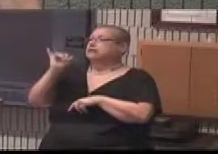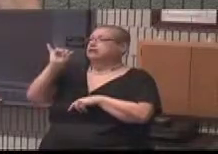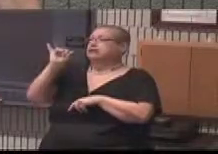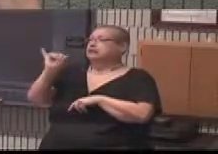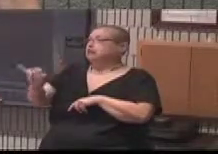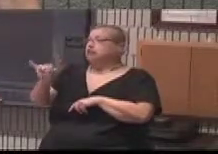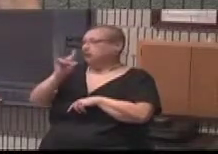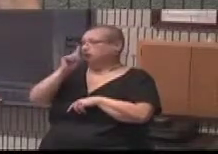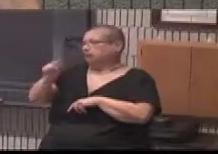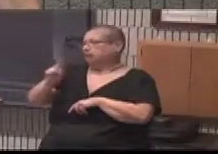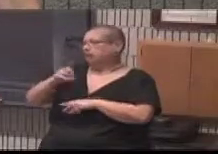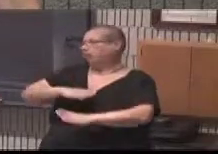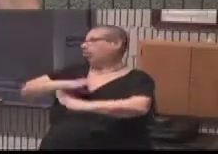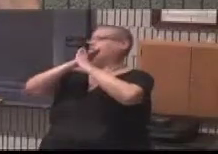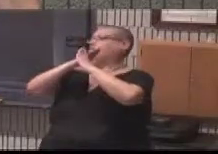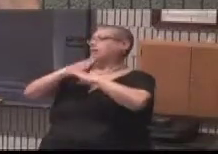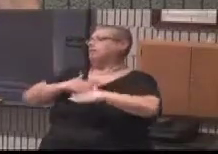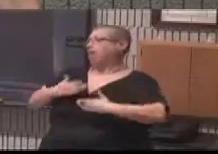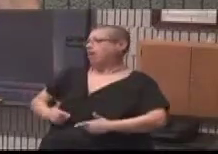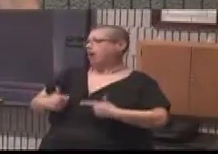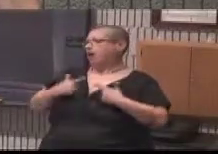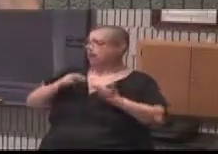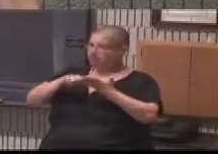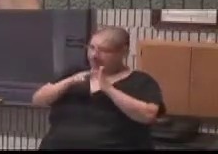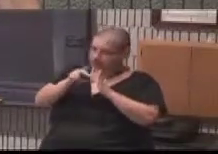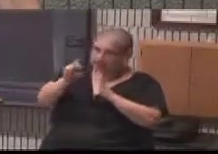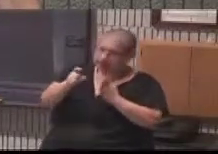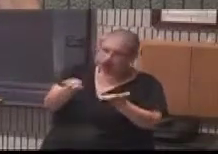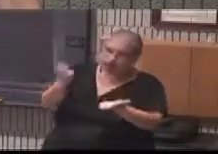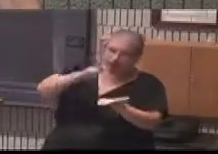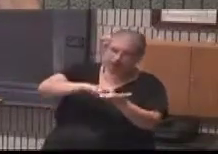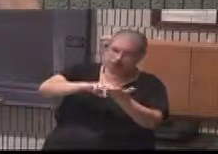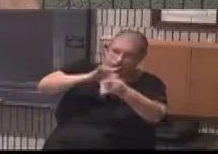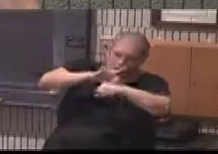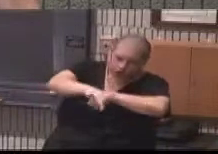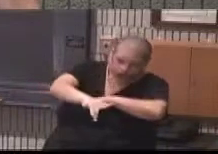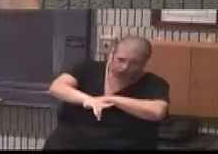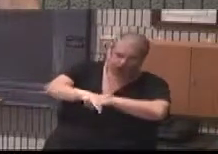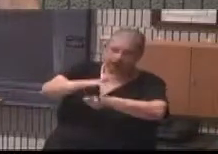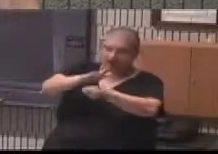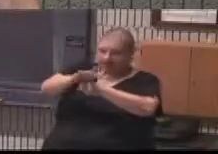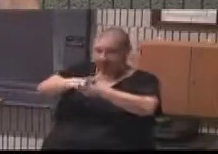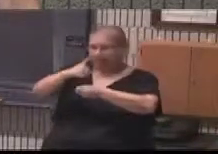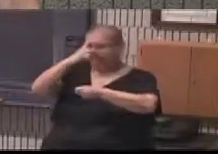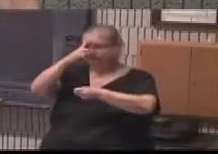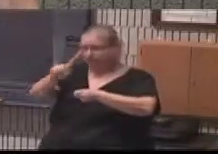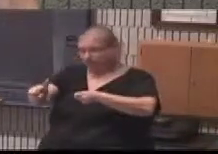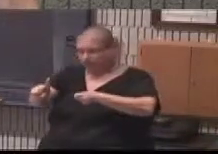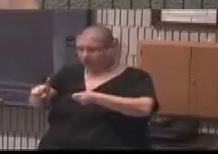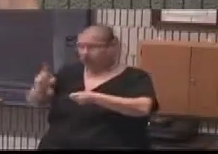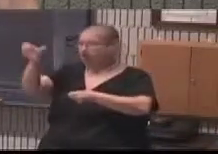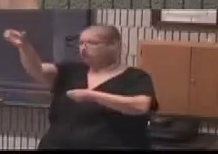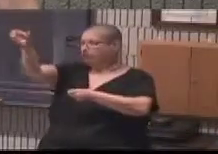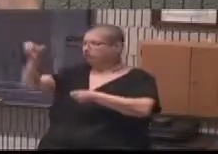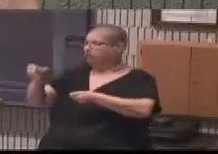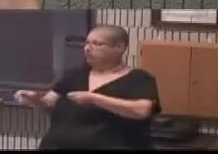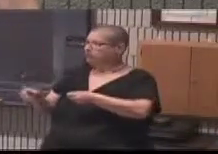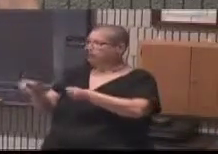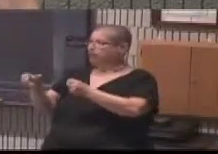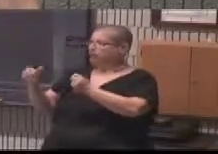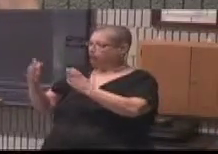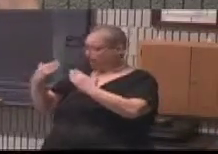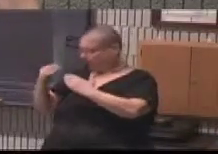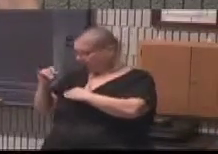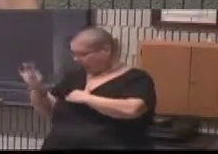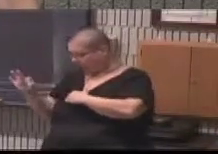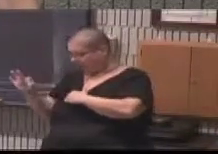infringement on my life, I have to say, because you have to get up early enough to defrost the drug, and then there's